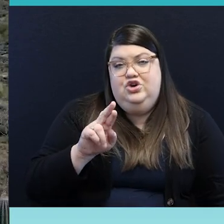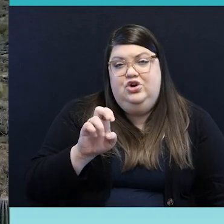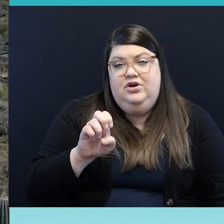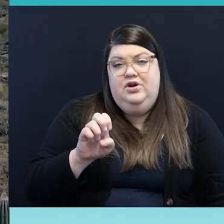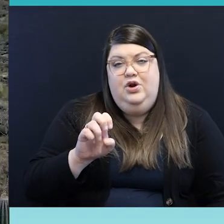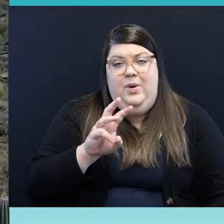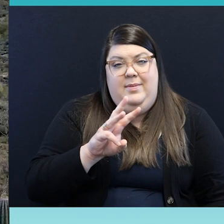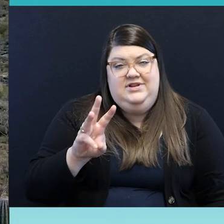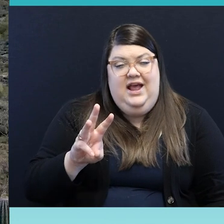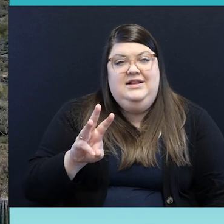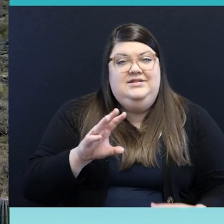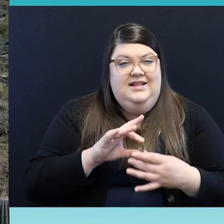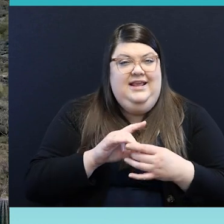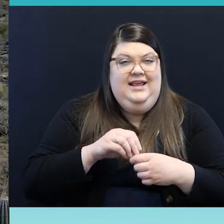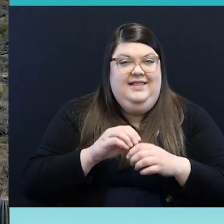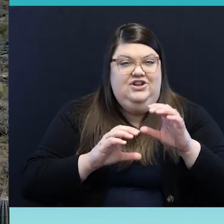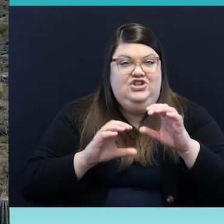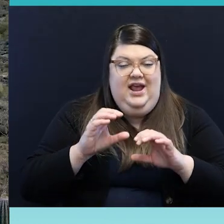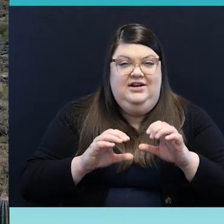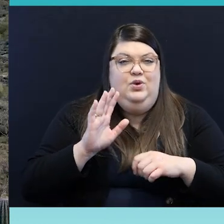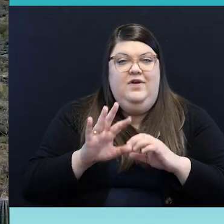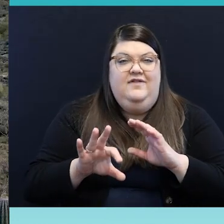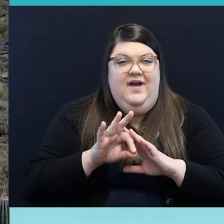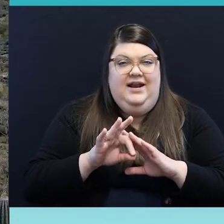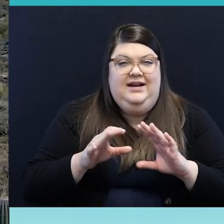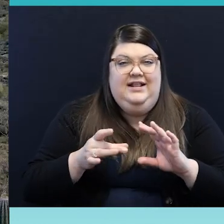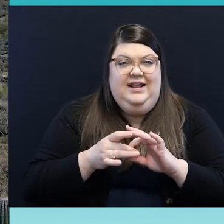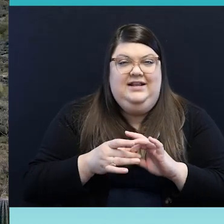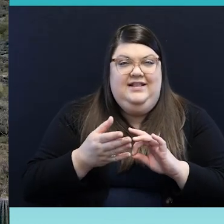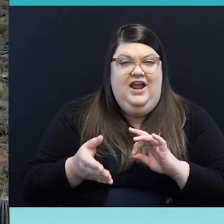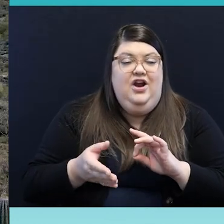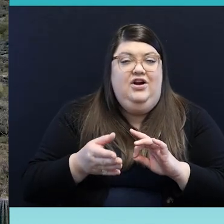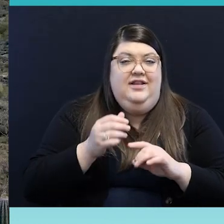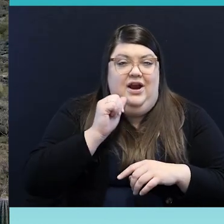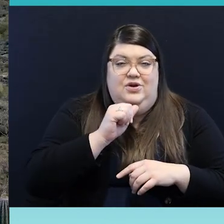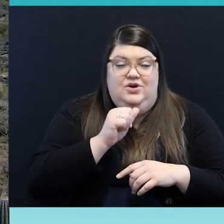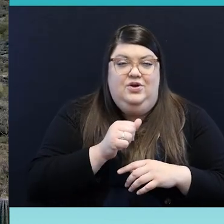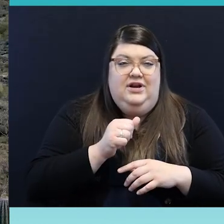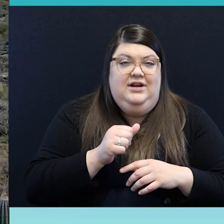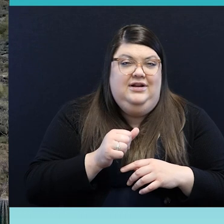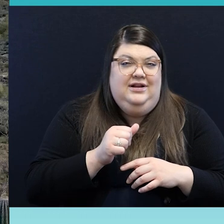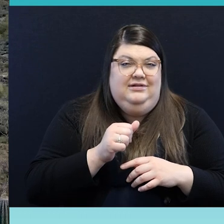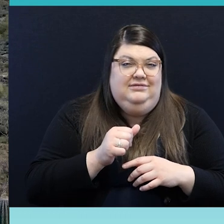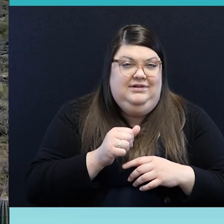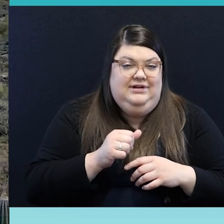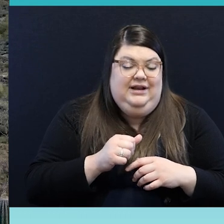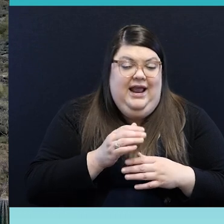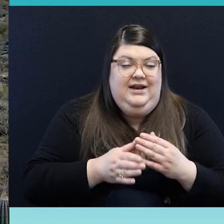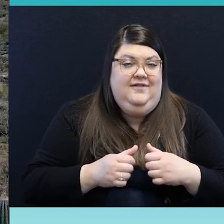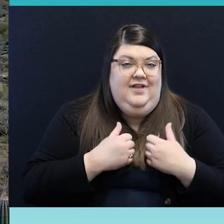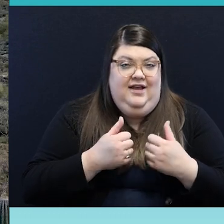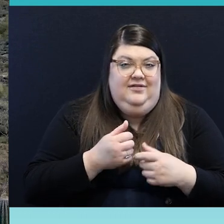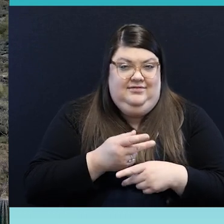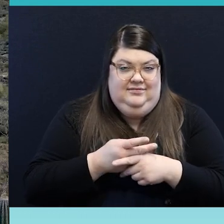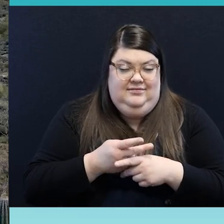in the chat, the link there, you'll find links to there. And at the Arizona End of Life Care Partnership website, you'll find links to